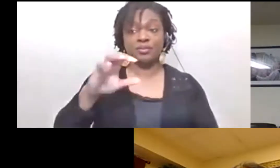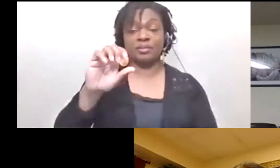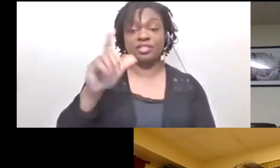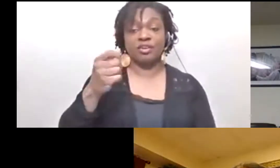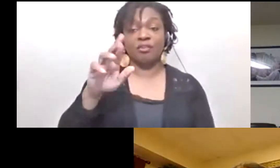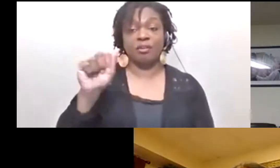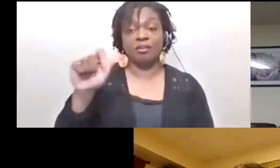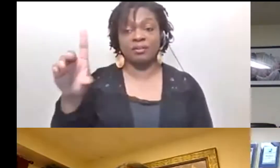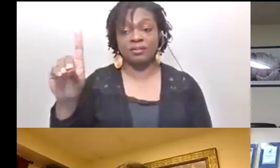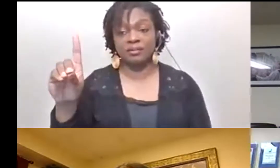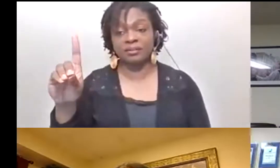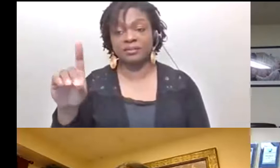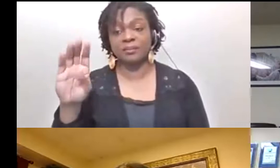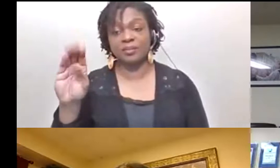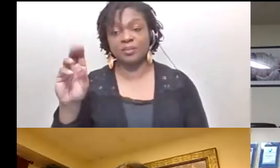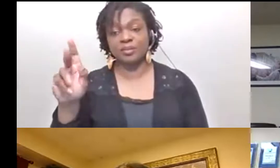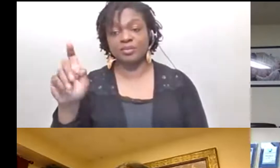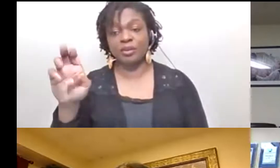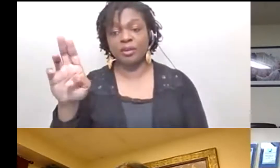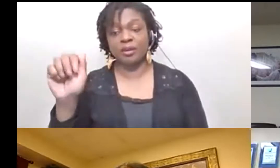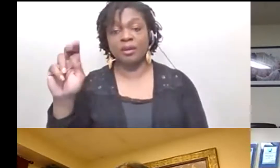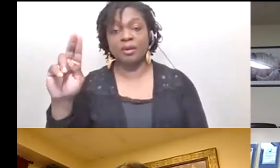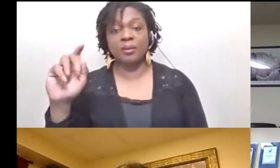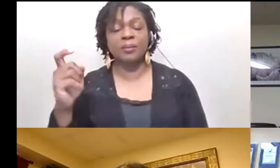and Kelly have really put their arms around the issue.